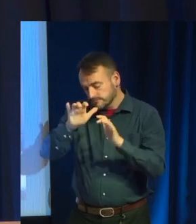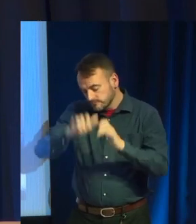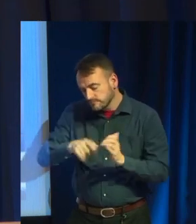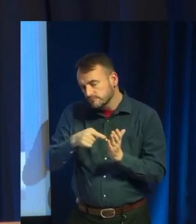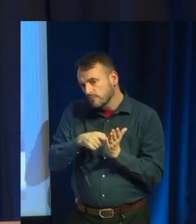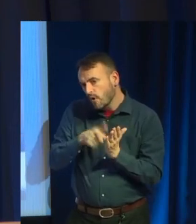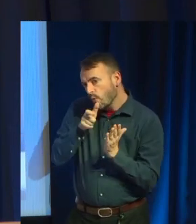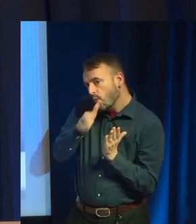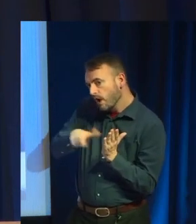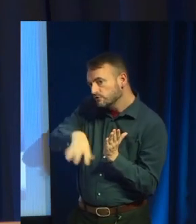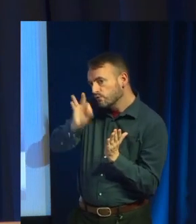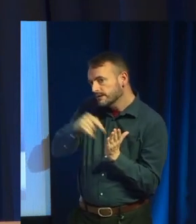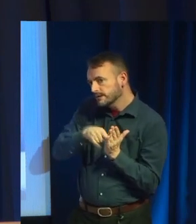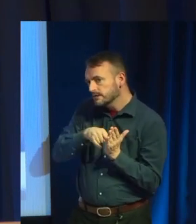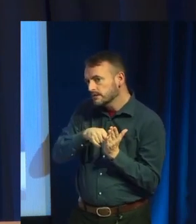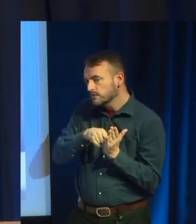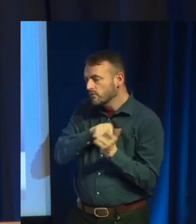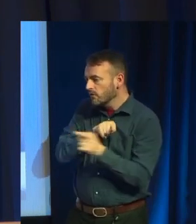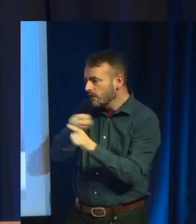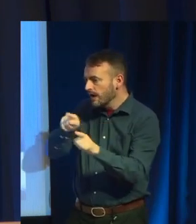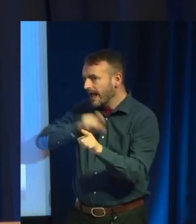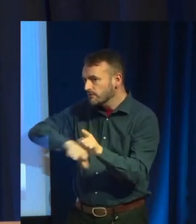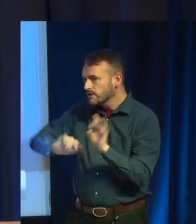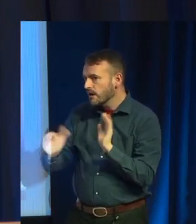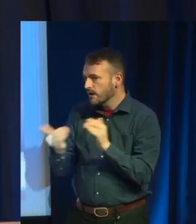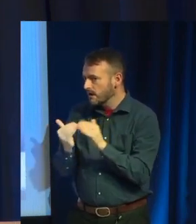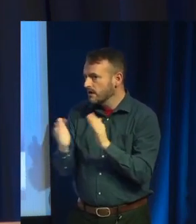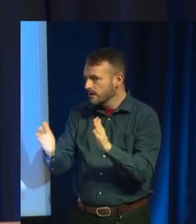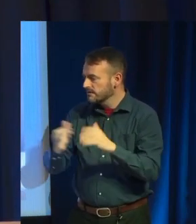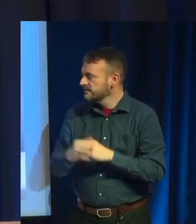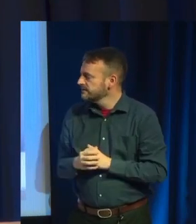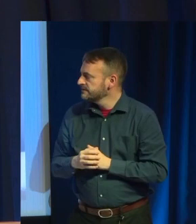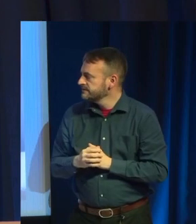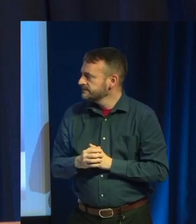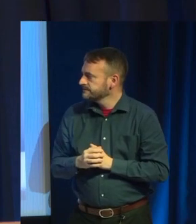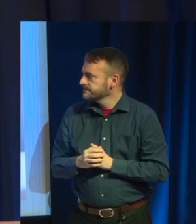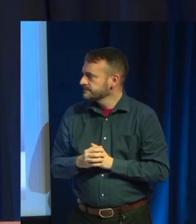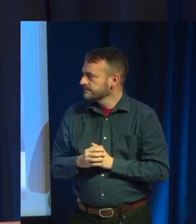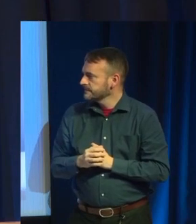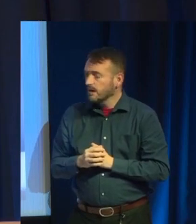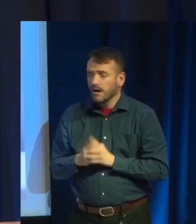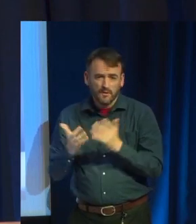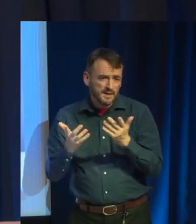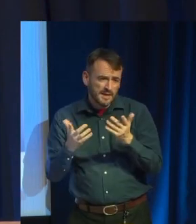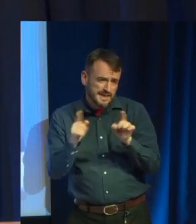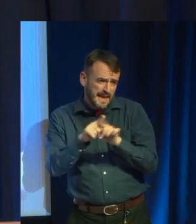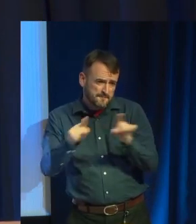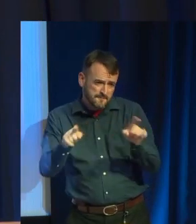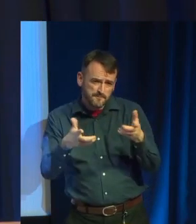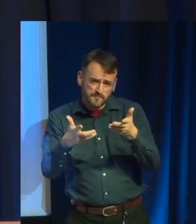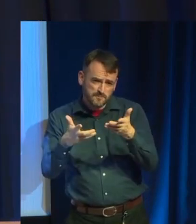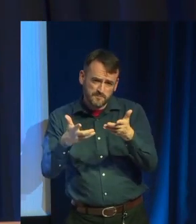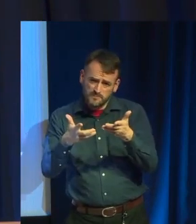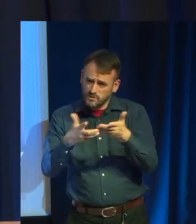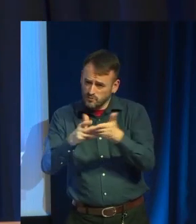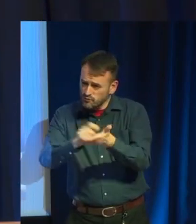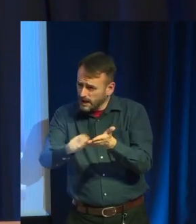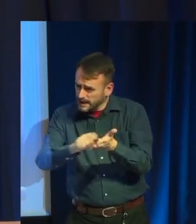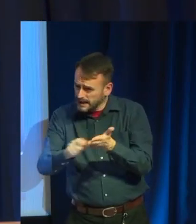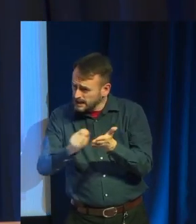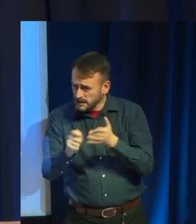that is not audio only, but in this case, I think it was